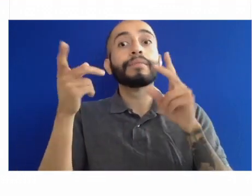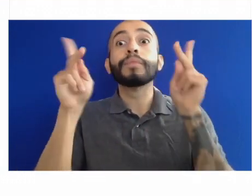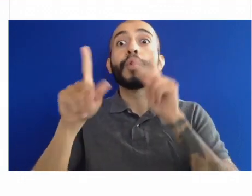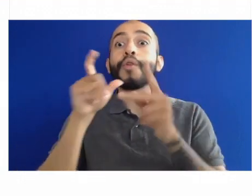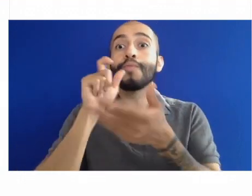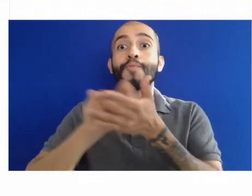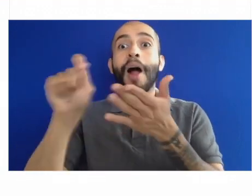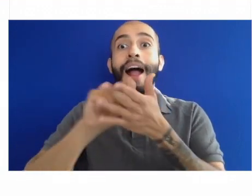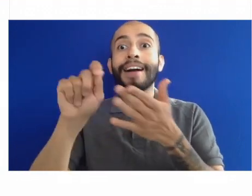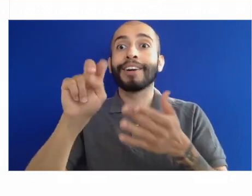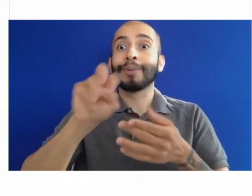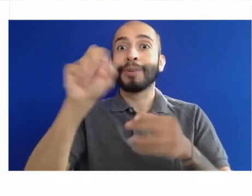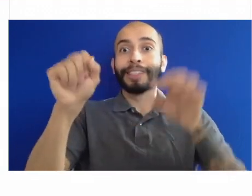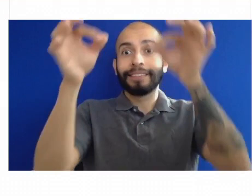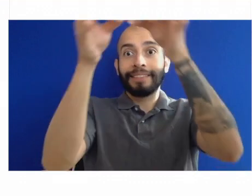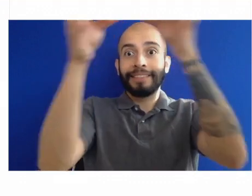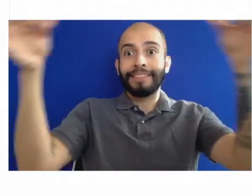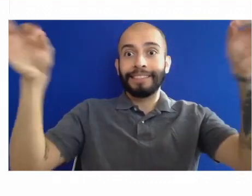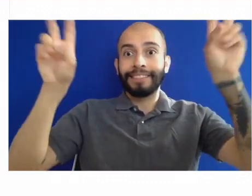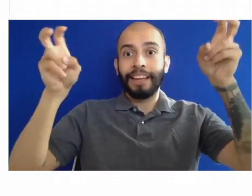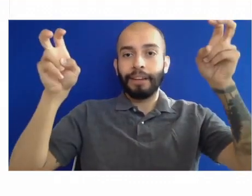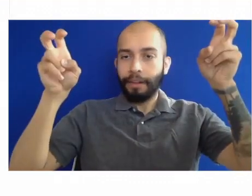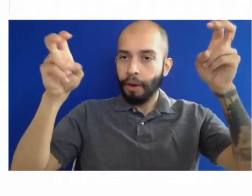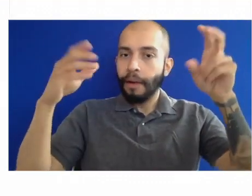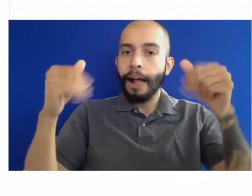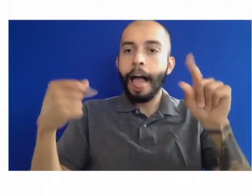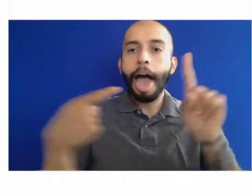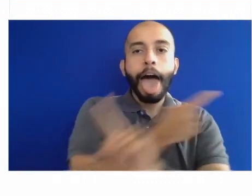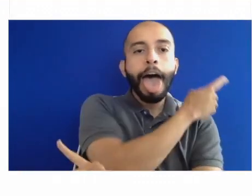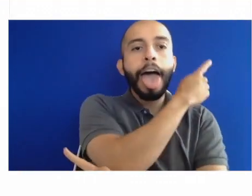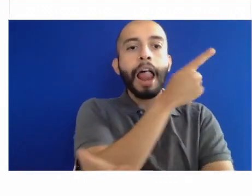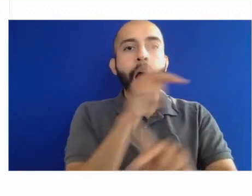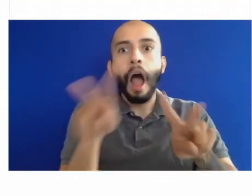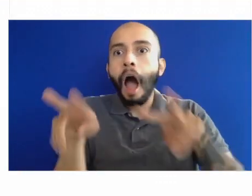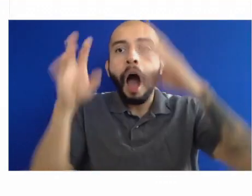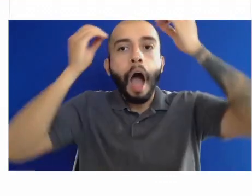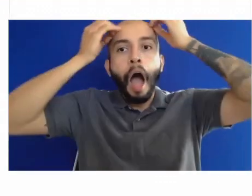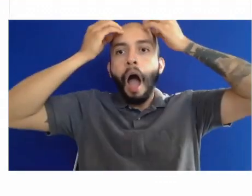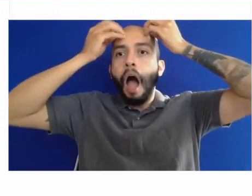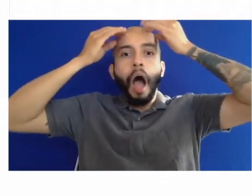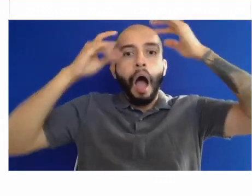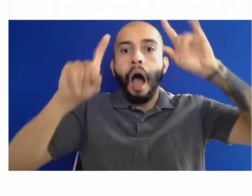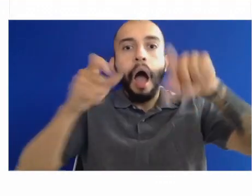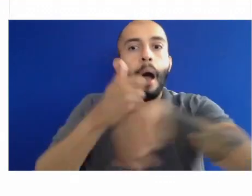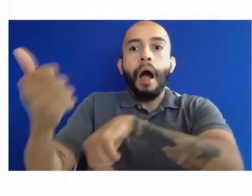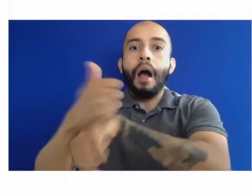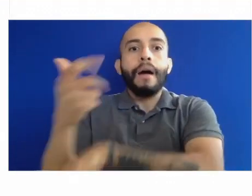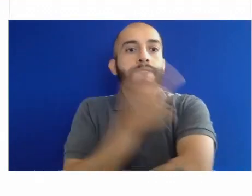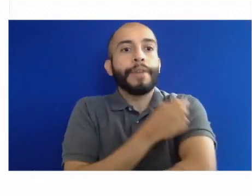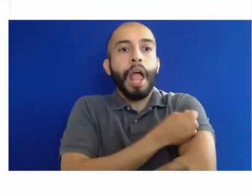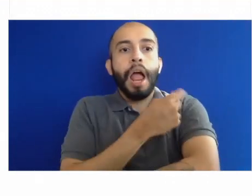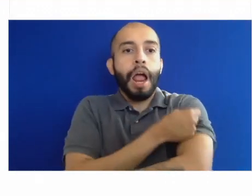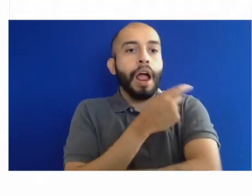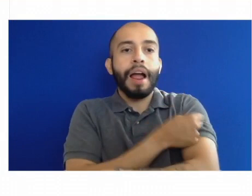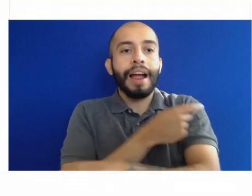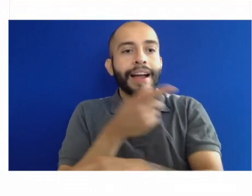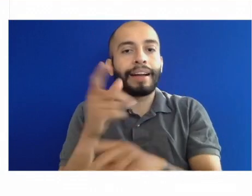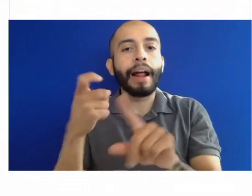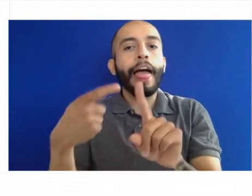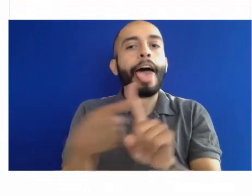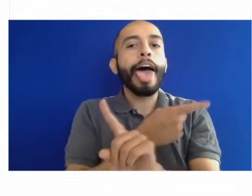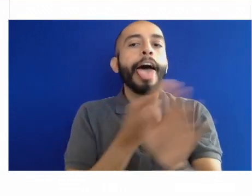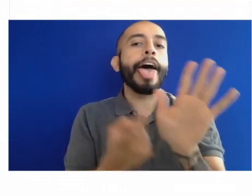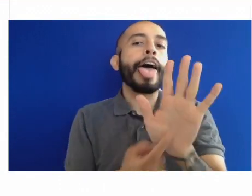headline was a problem. So are you still speaking of misinformation? In a way, yes, but let's assume good intent on the part of